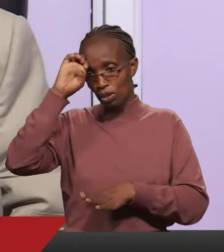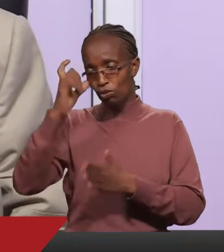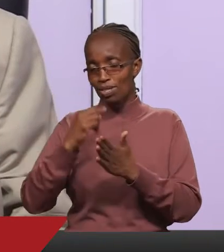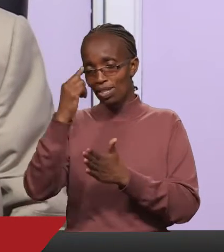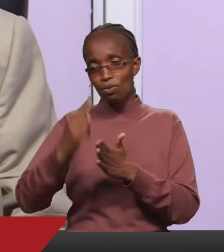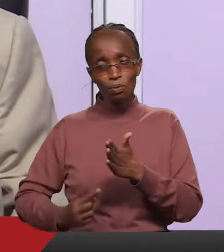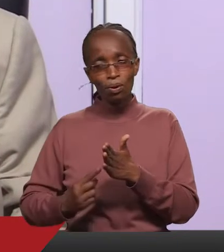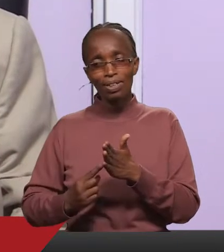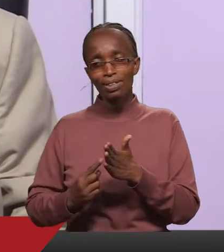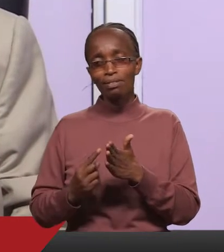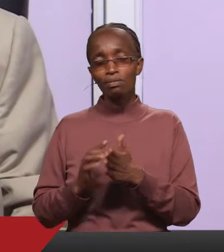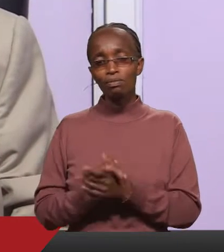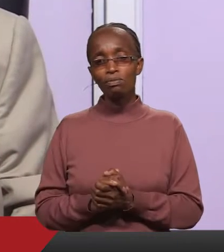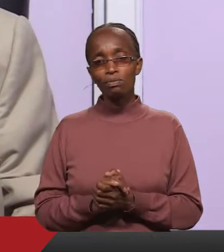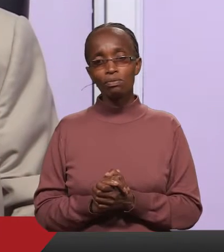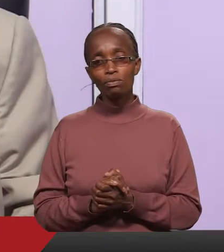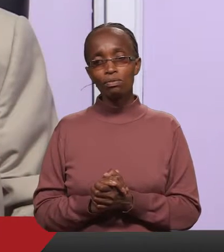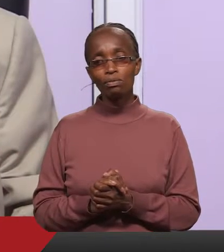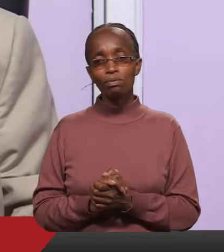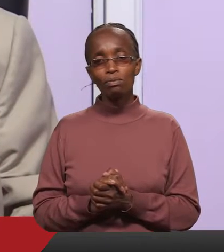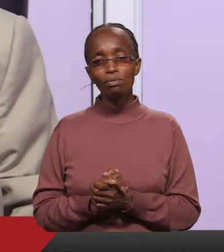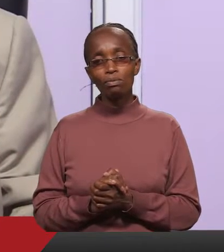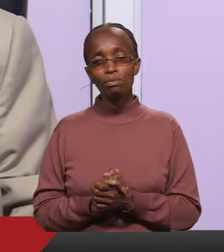that such kind of